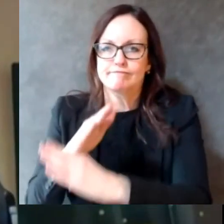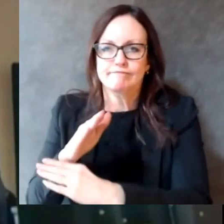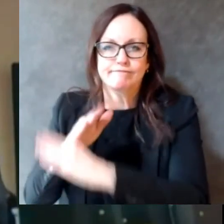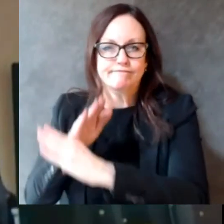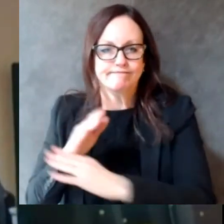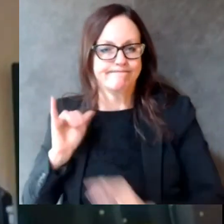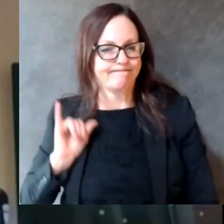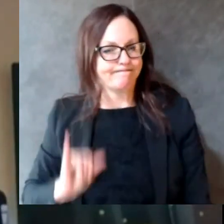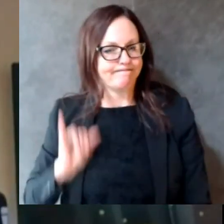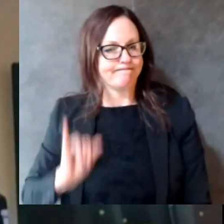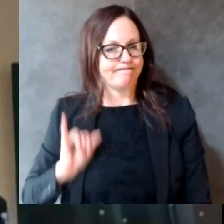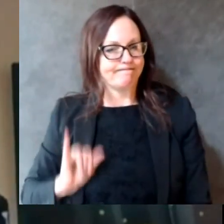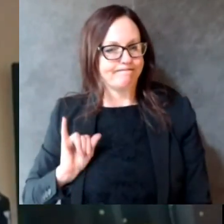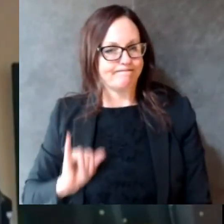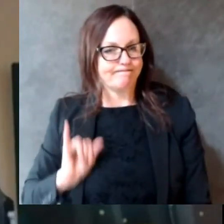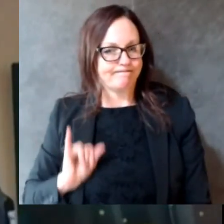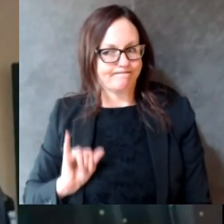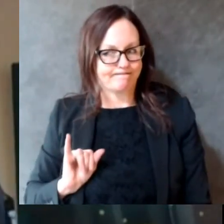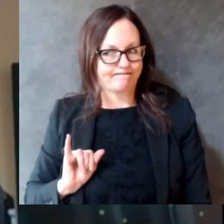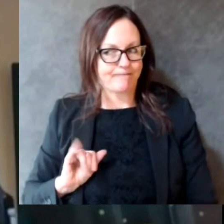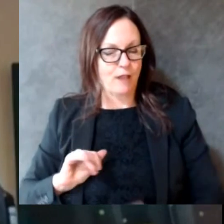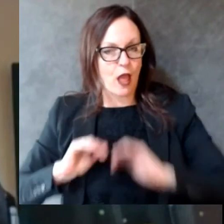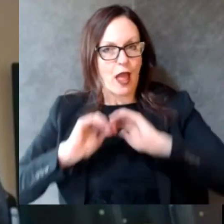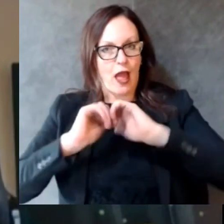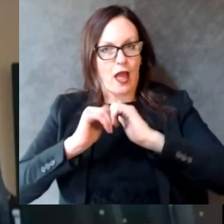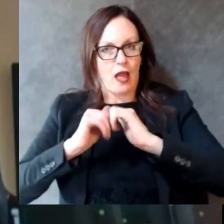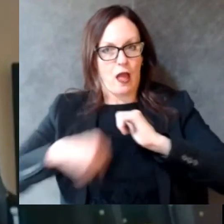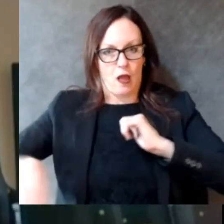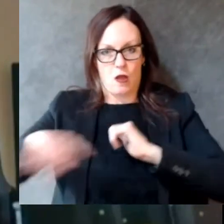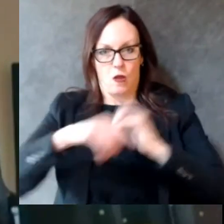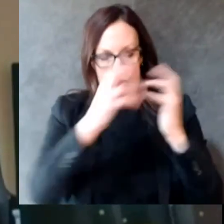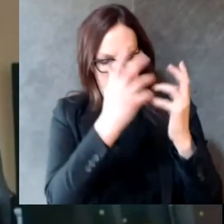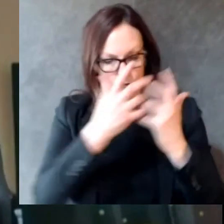watch those numbers creep up a little bit at a time.